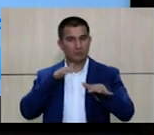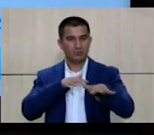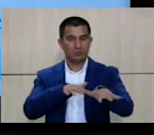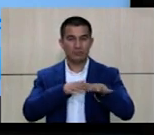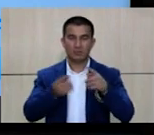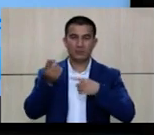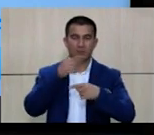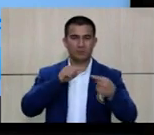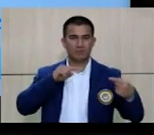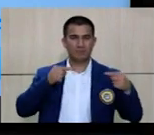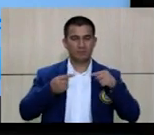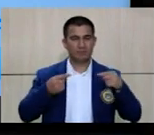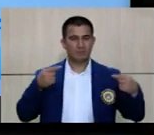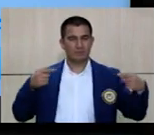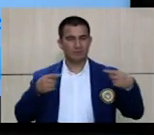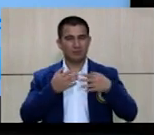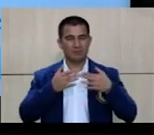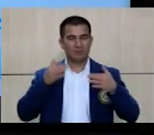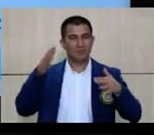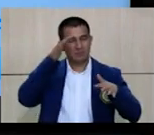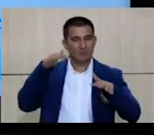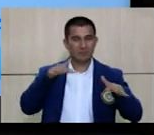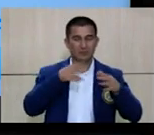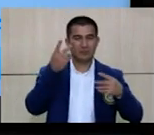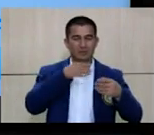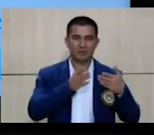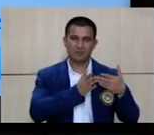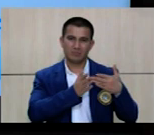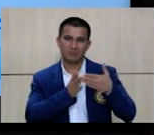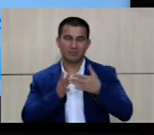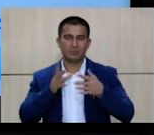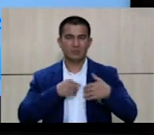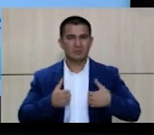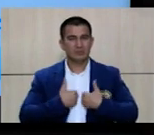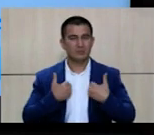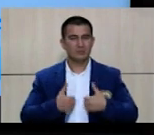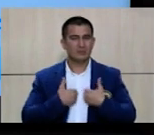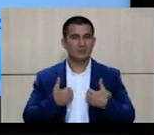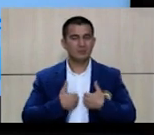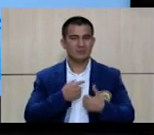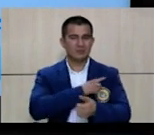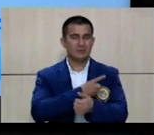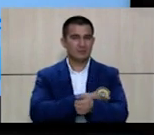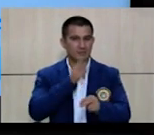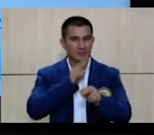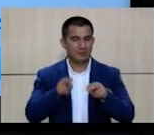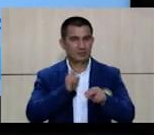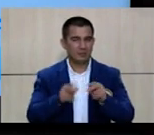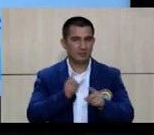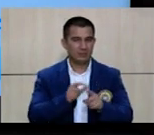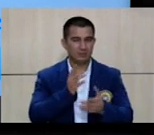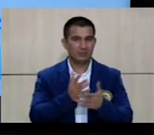uning tezligidan oqimning tezligi ayriladi, chunki qarshilik bor. Demak, oqim